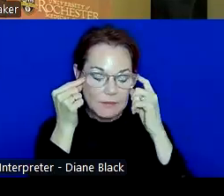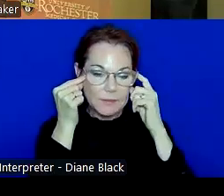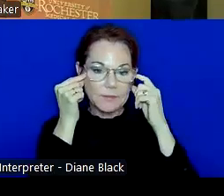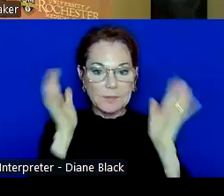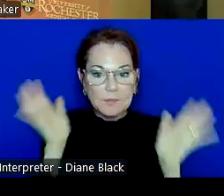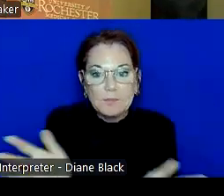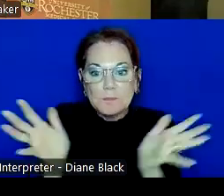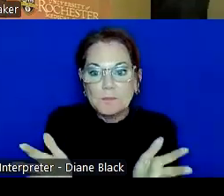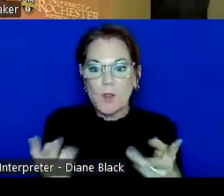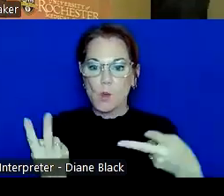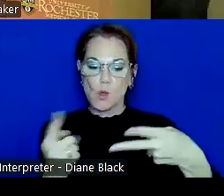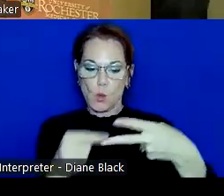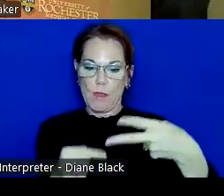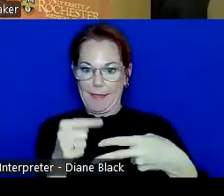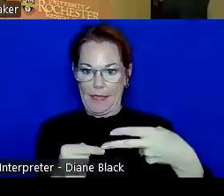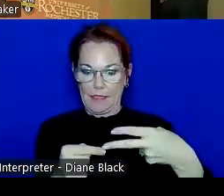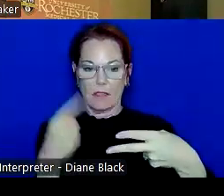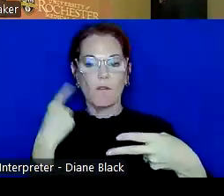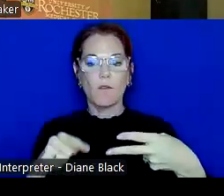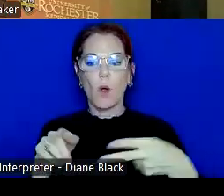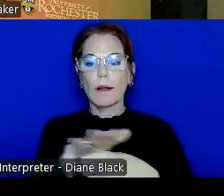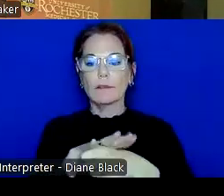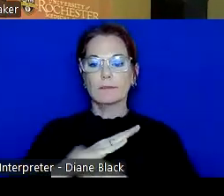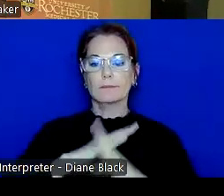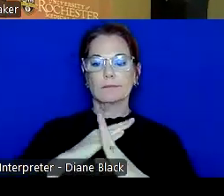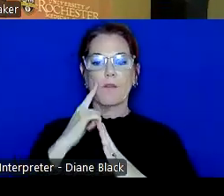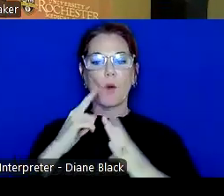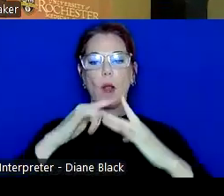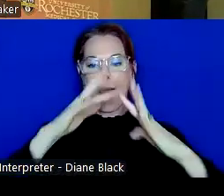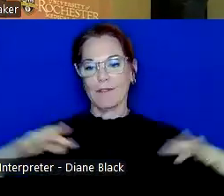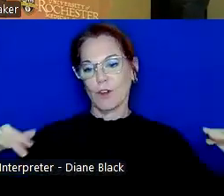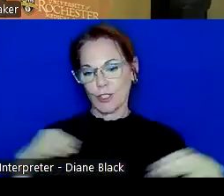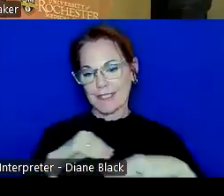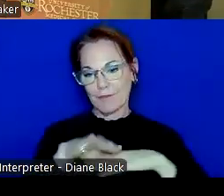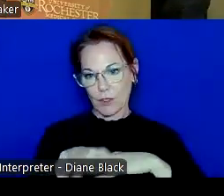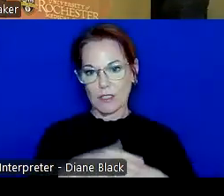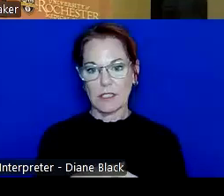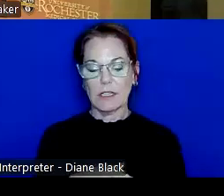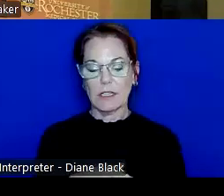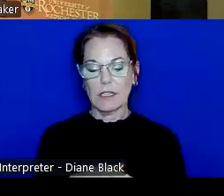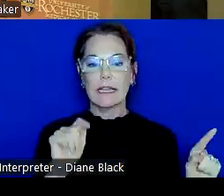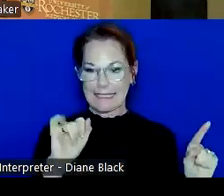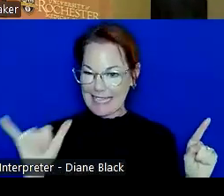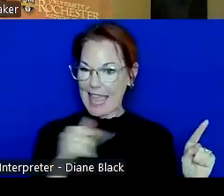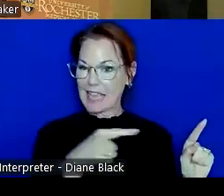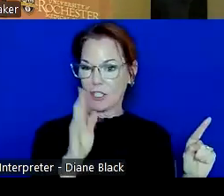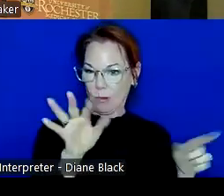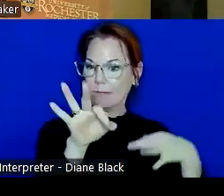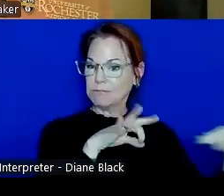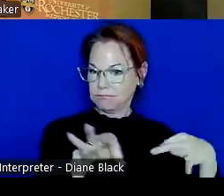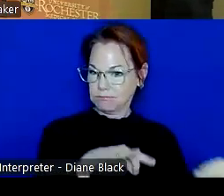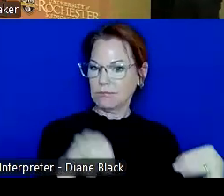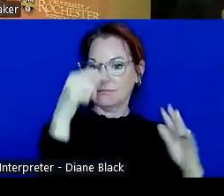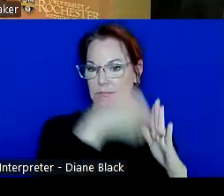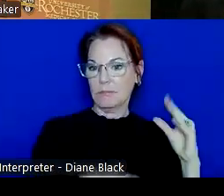2 key things to protect neighborhoods from adverse influences. And as Tay walks us through this, I want to invite you to jot down or